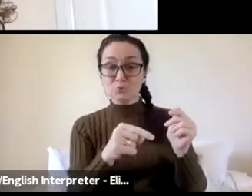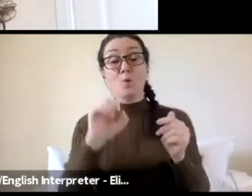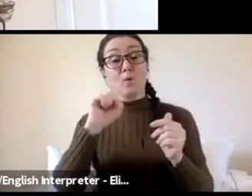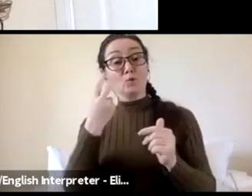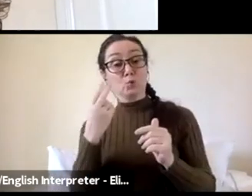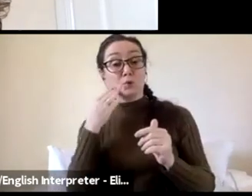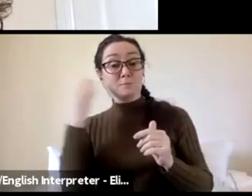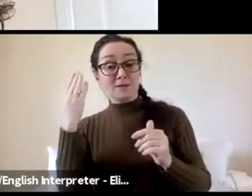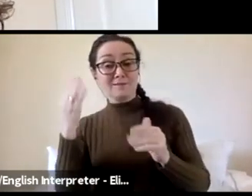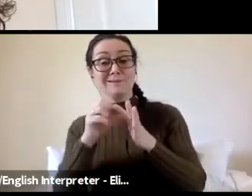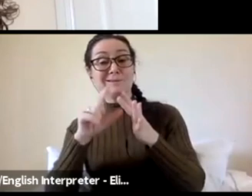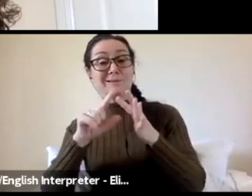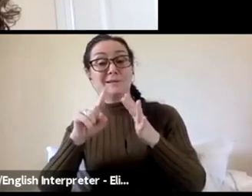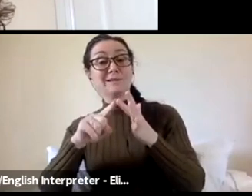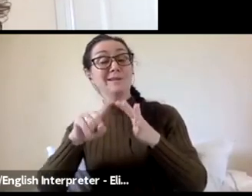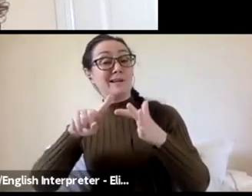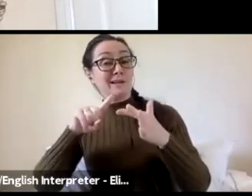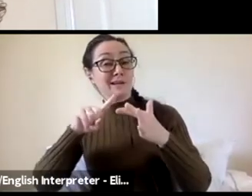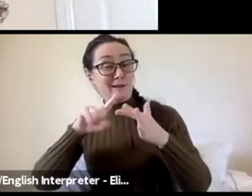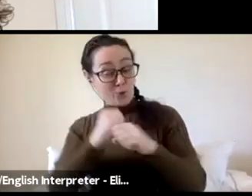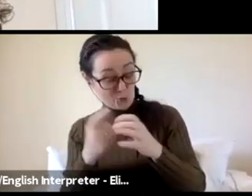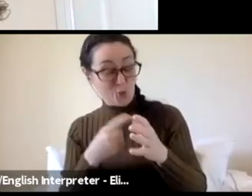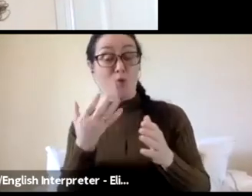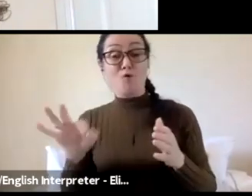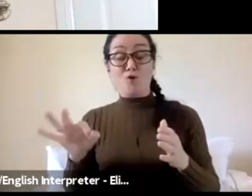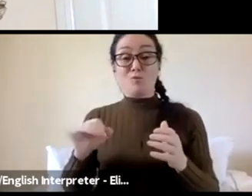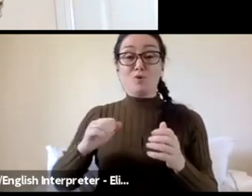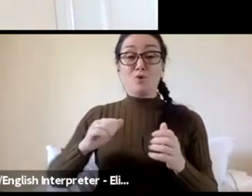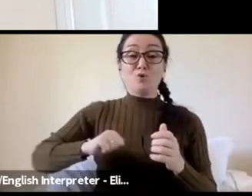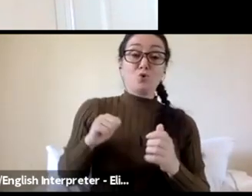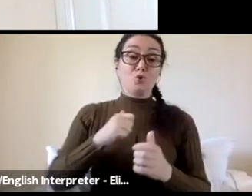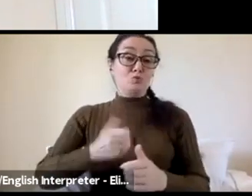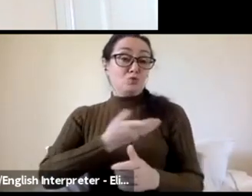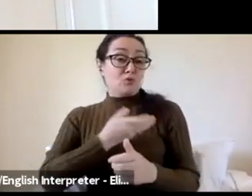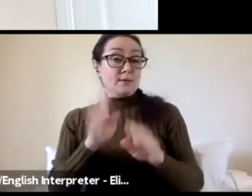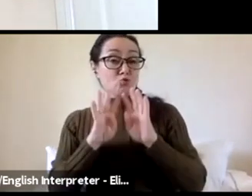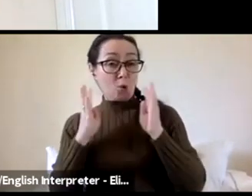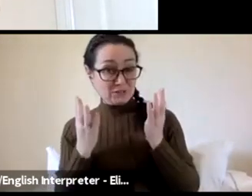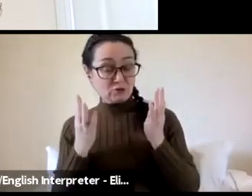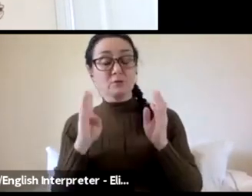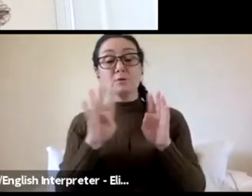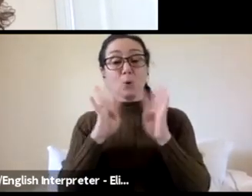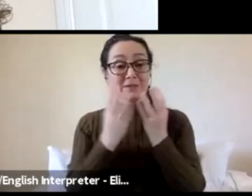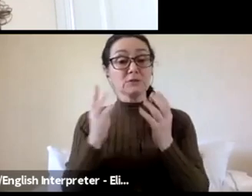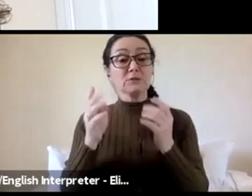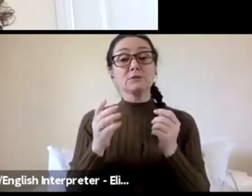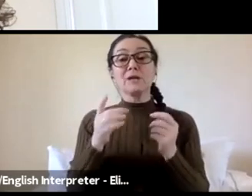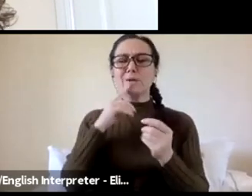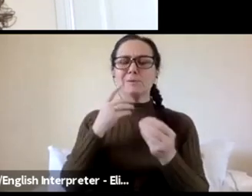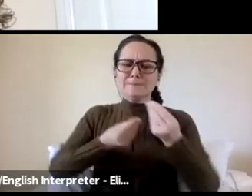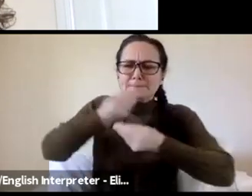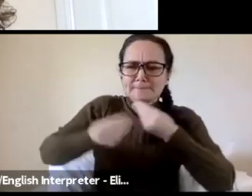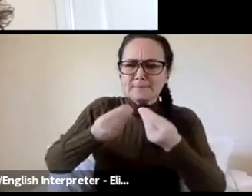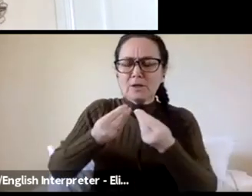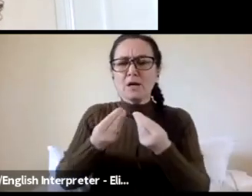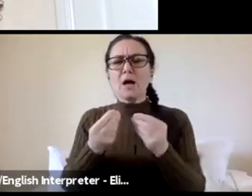Commission, who's our Policy and International Officer. So he's going to give you a little bit of an overview and some information about how we as the Scottish Human